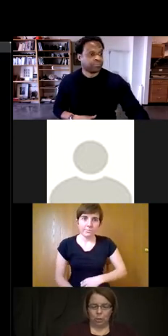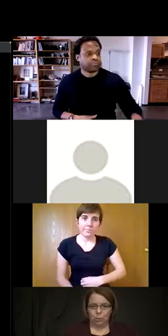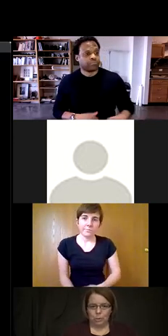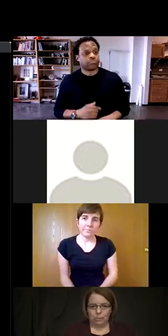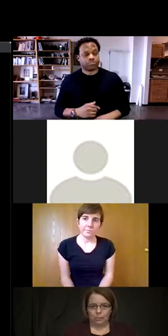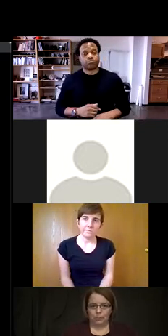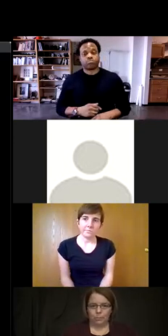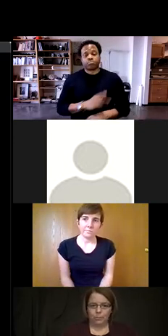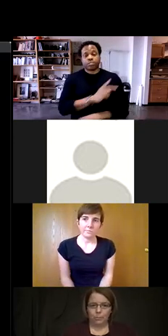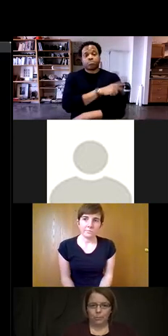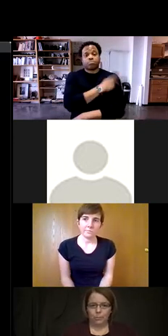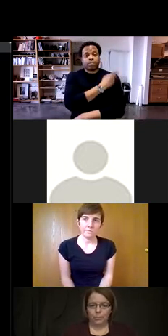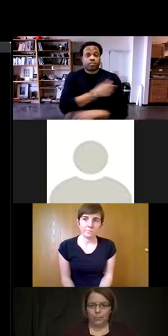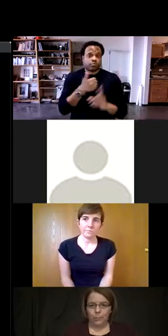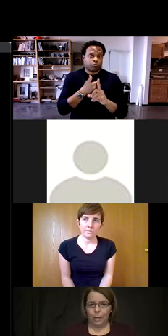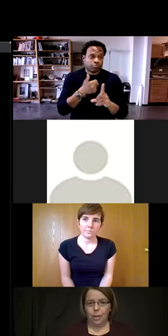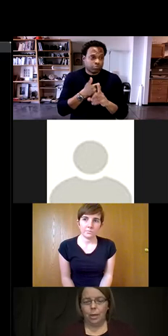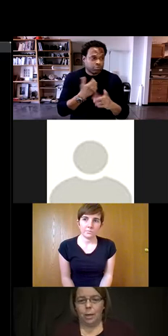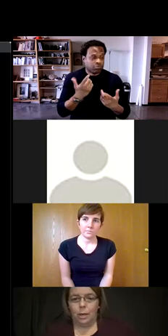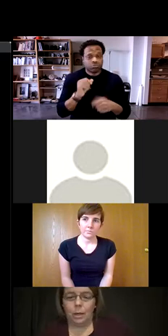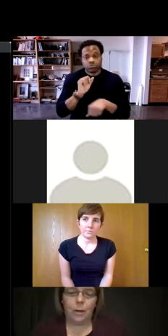technology issues.